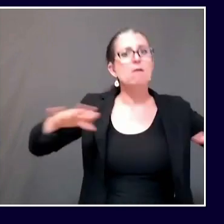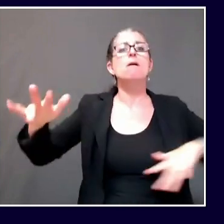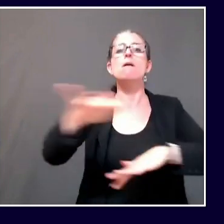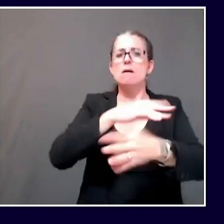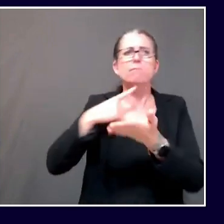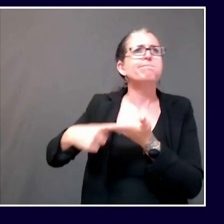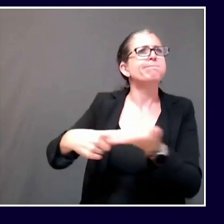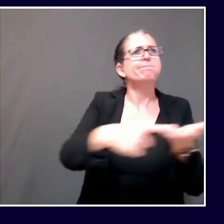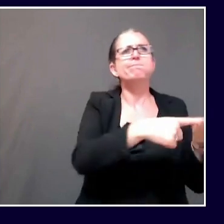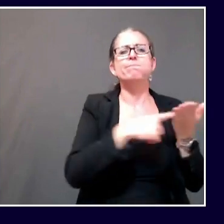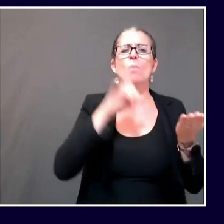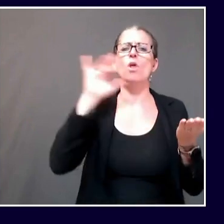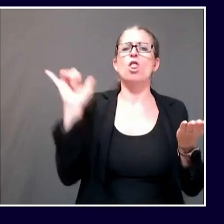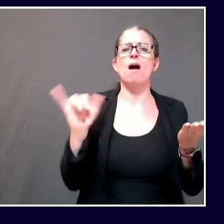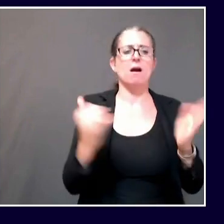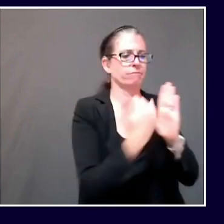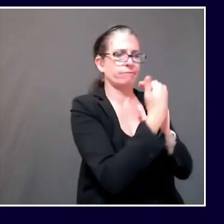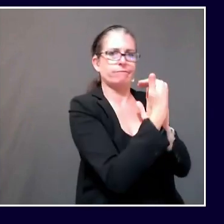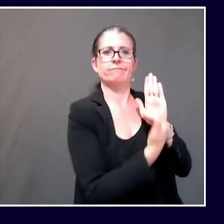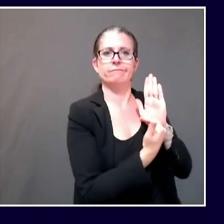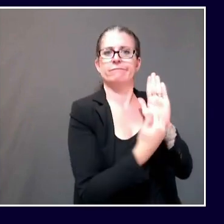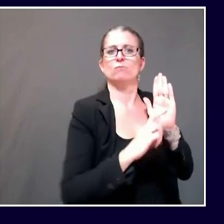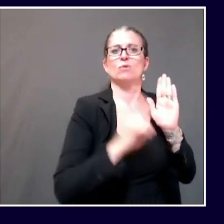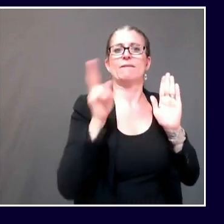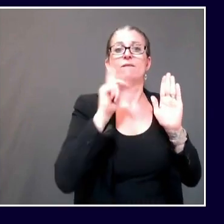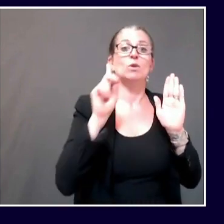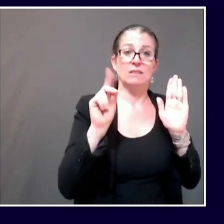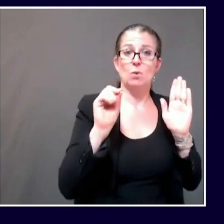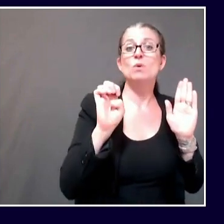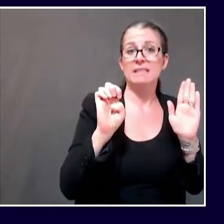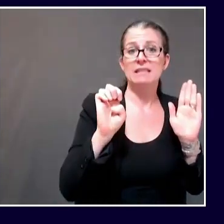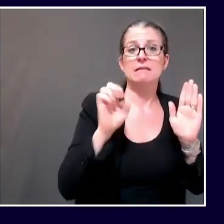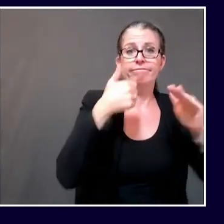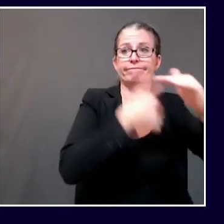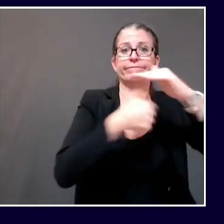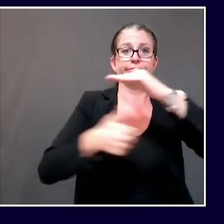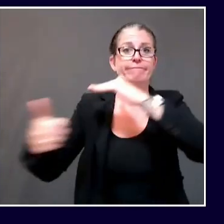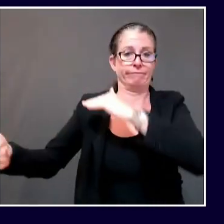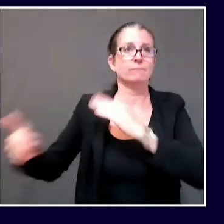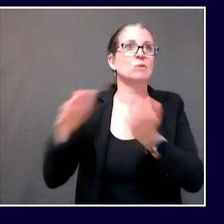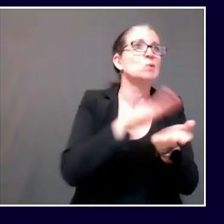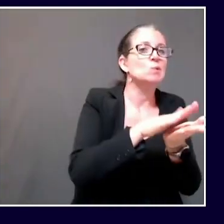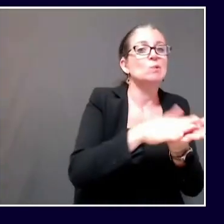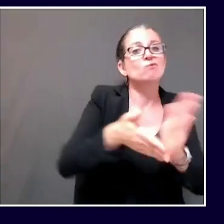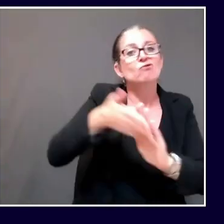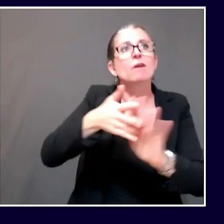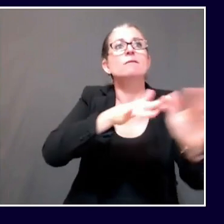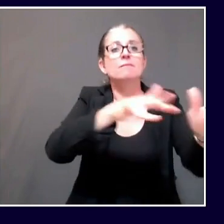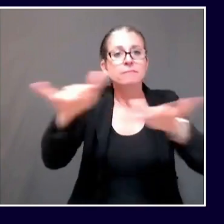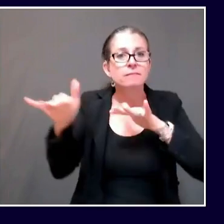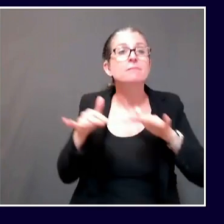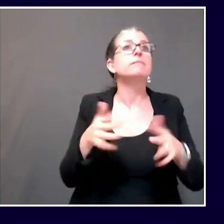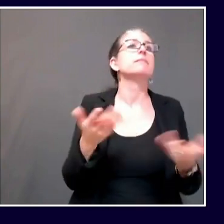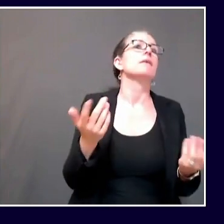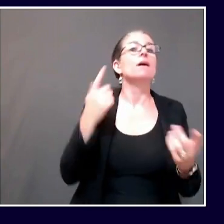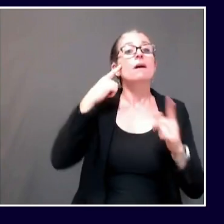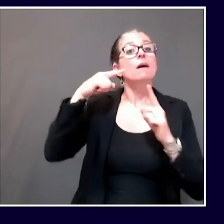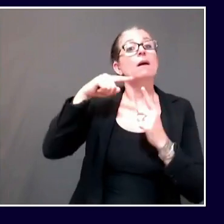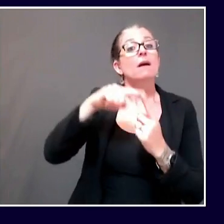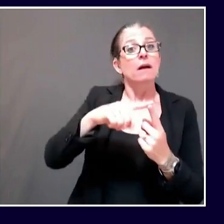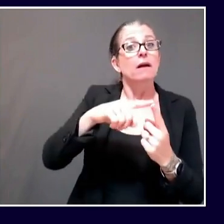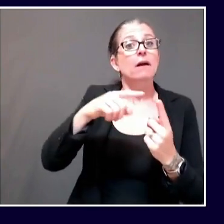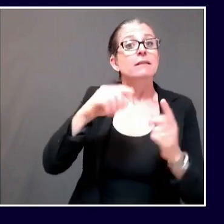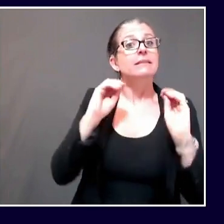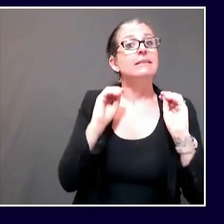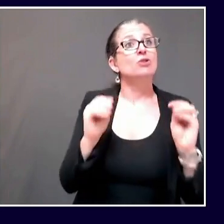for teaching with public health guidance. All of that guidance coming from the state of Maine is on the Department of Education guidance. It does